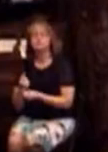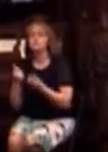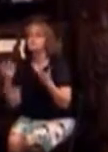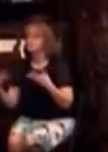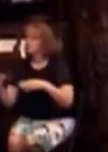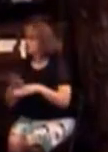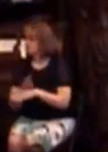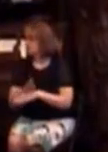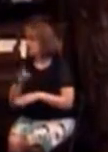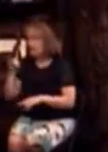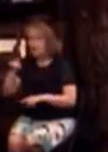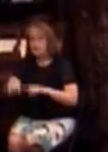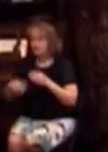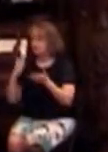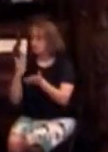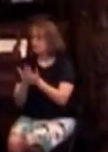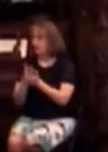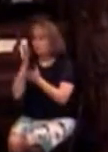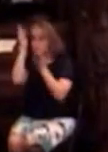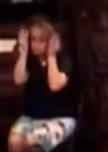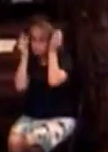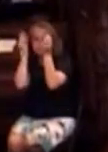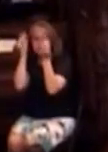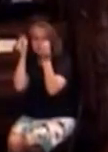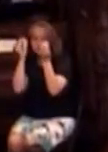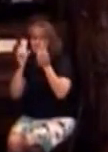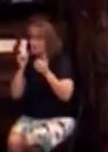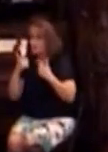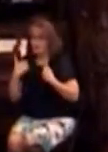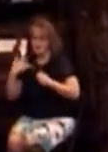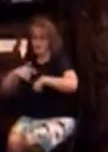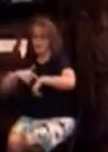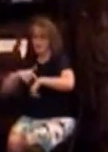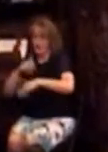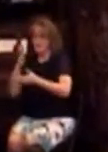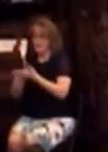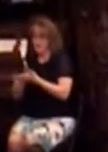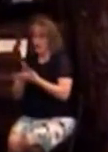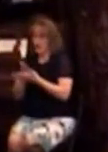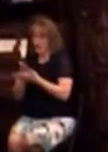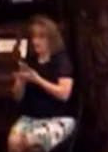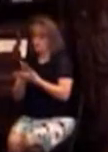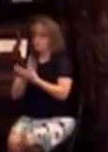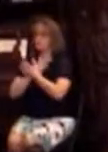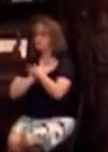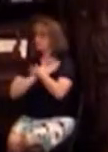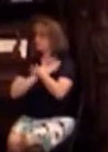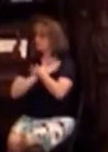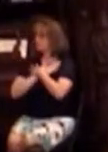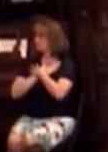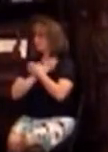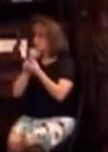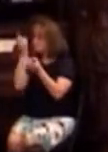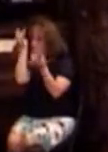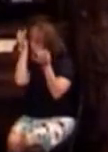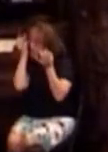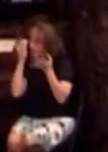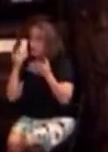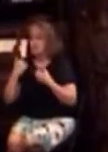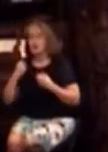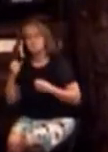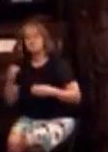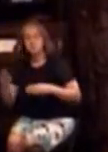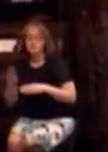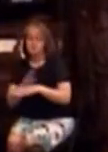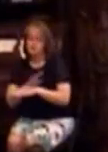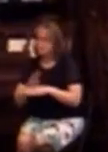I don't even have time to think. Anybody ever feel that way? I don't even have time to think. It's just ridiculous how occupied I am.